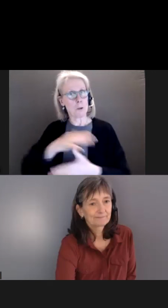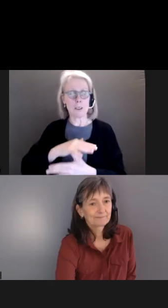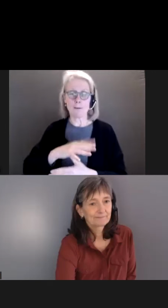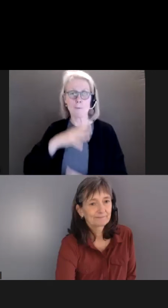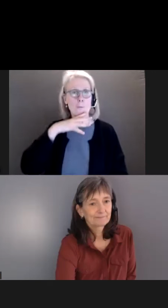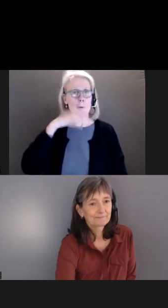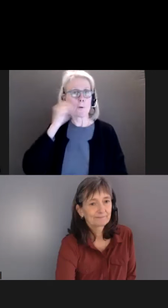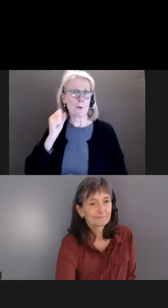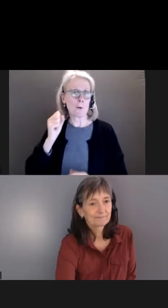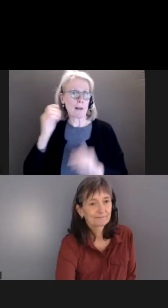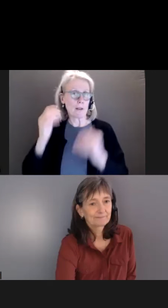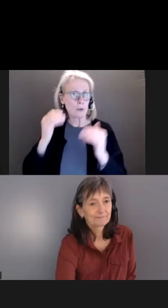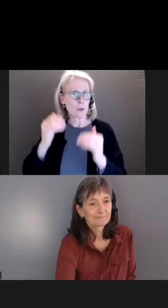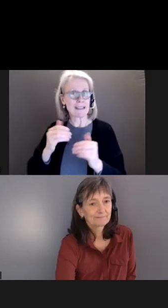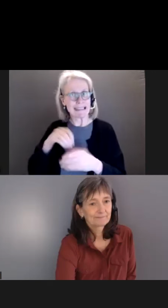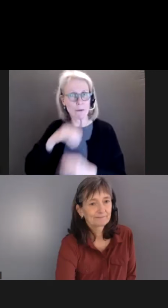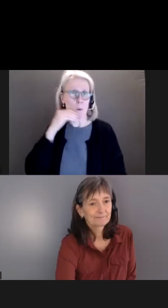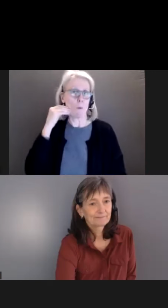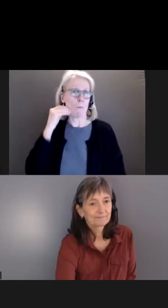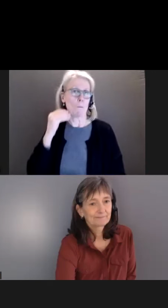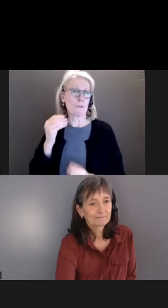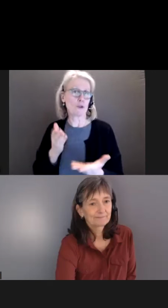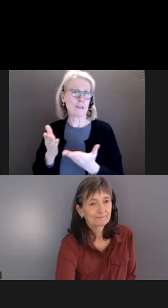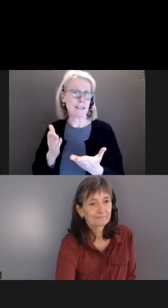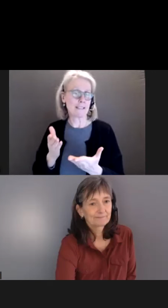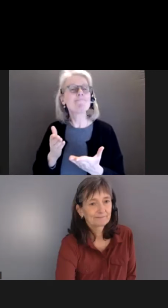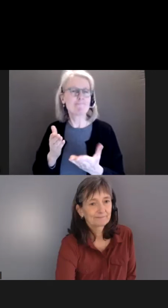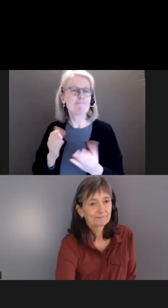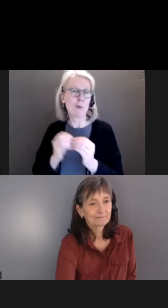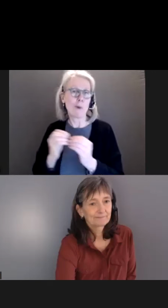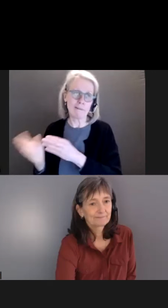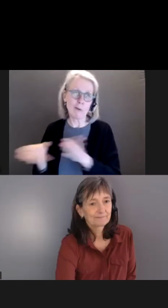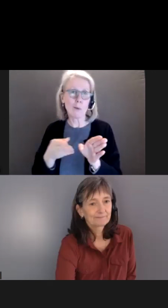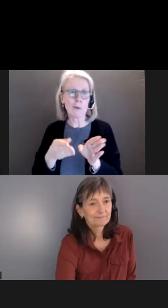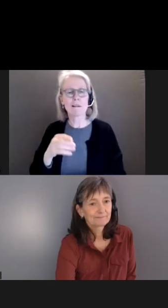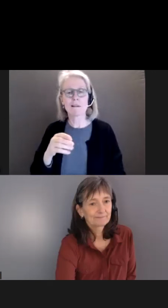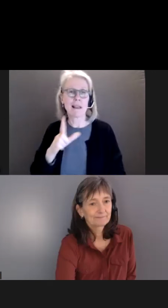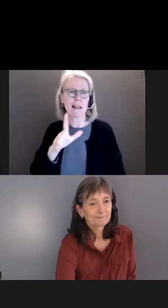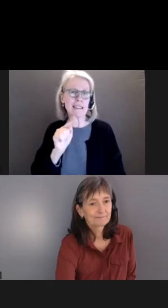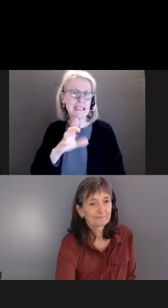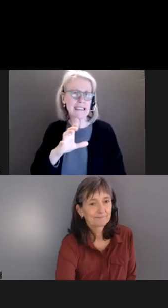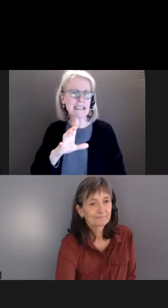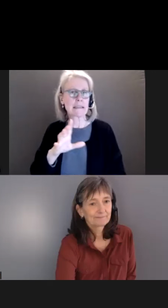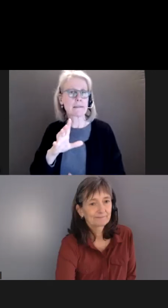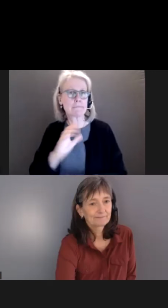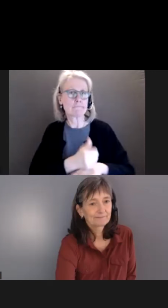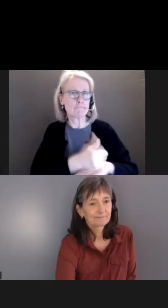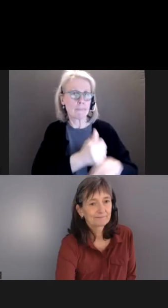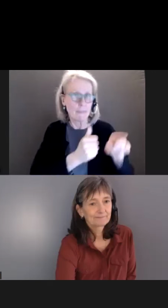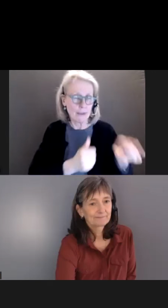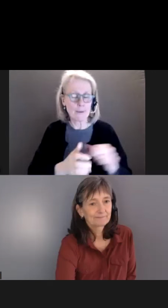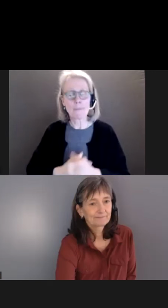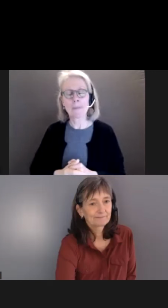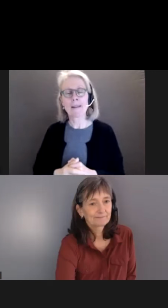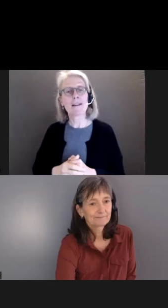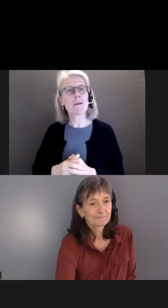long-term care within their homes and communities, and instead focuses largely on institutionalized long-term care. And as the number